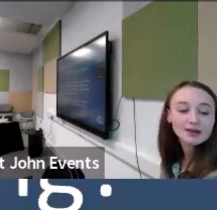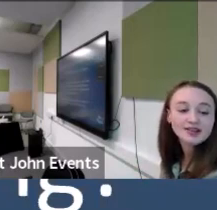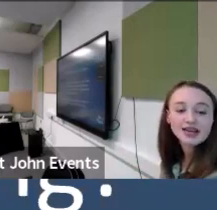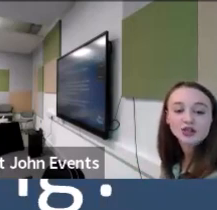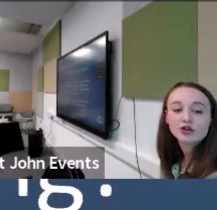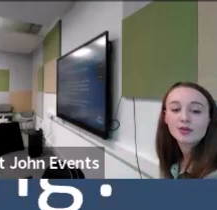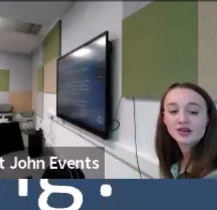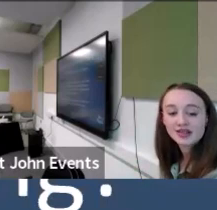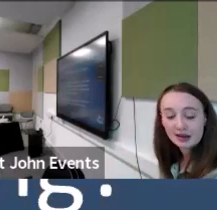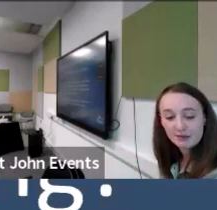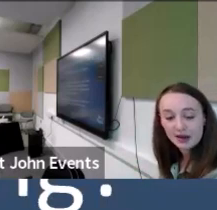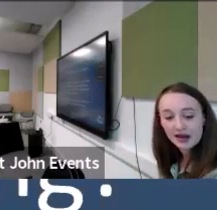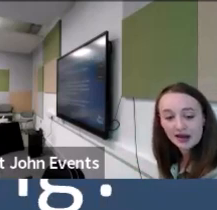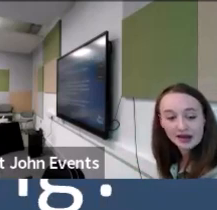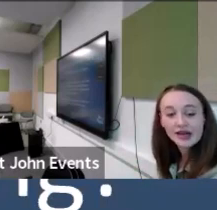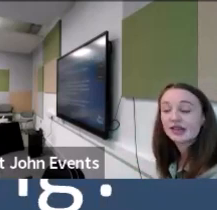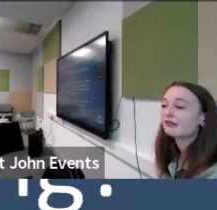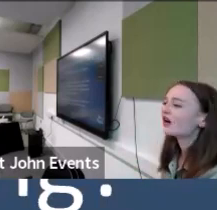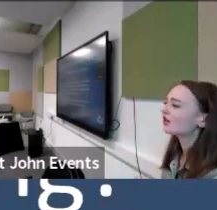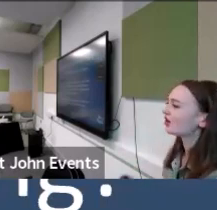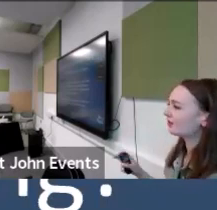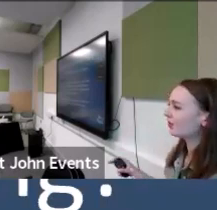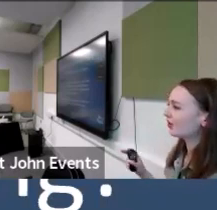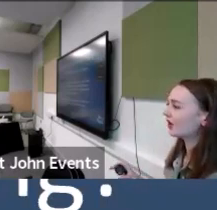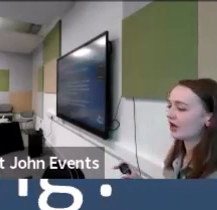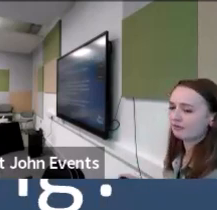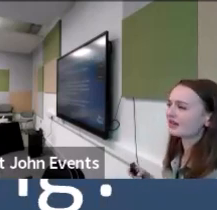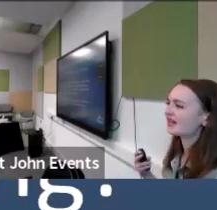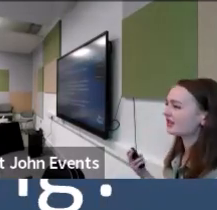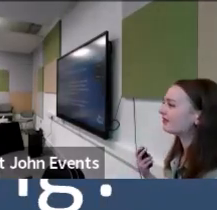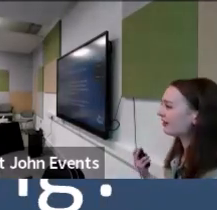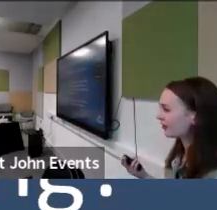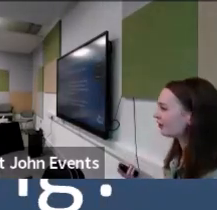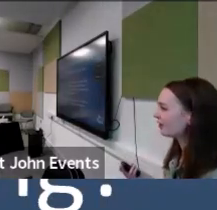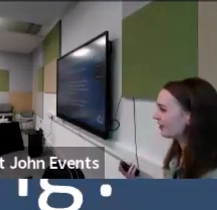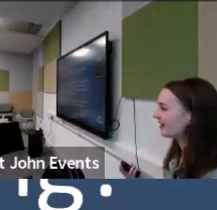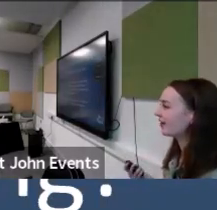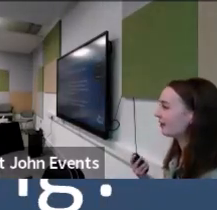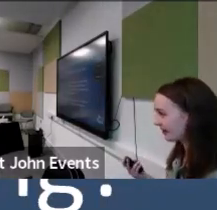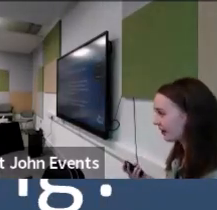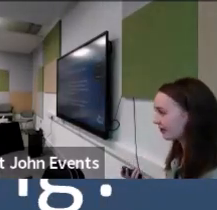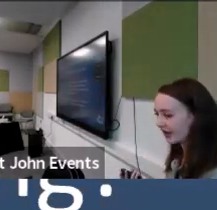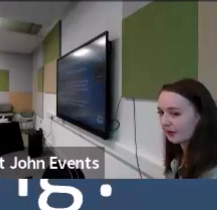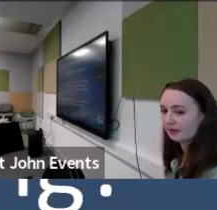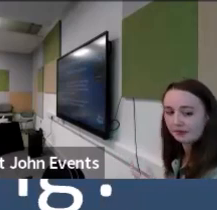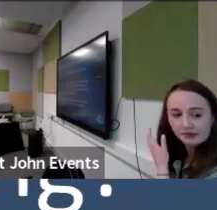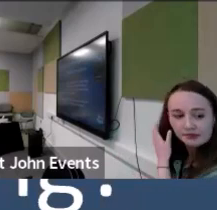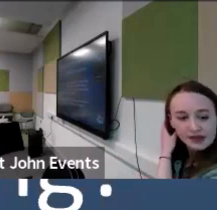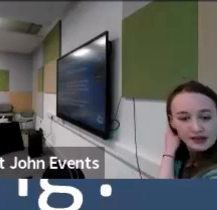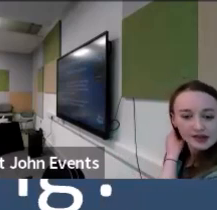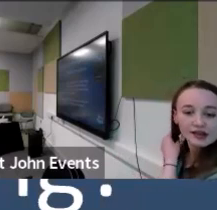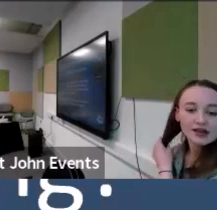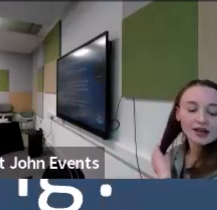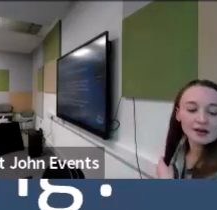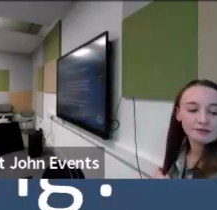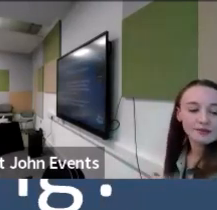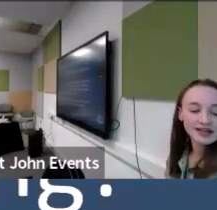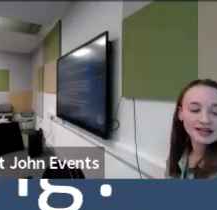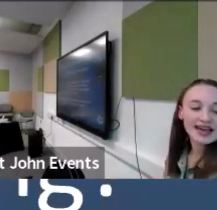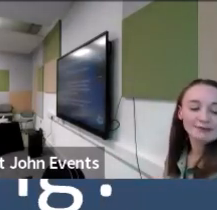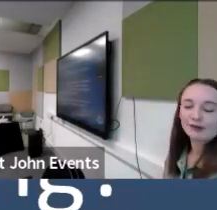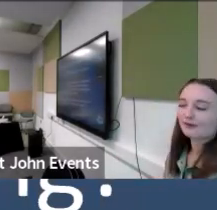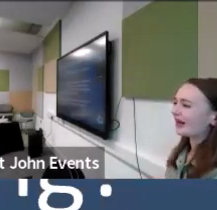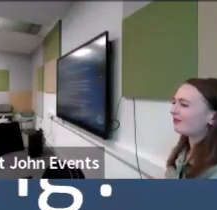There's Disability History Month in December, and there are lots more, but if there are two that you need to know, it's those two.